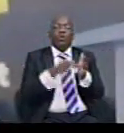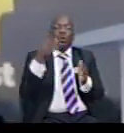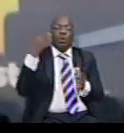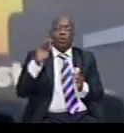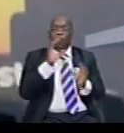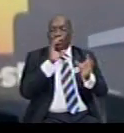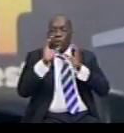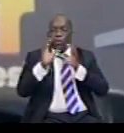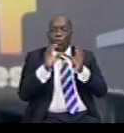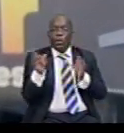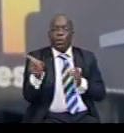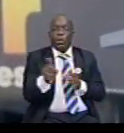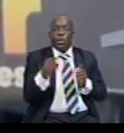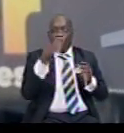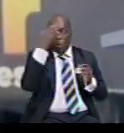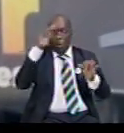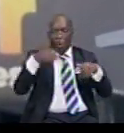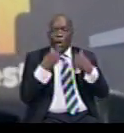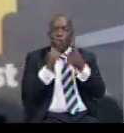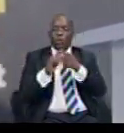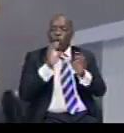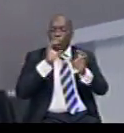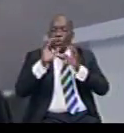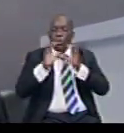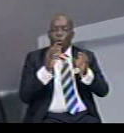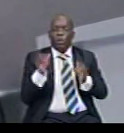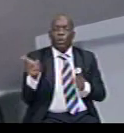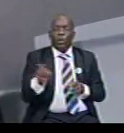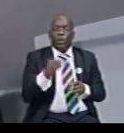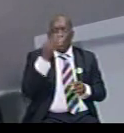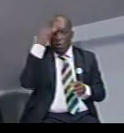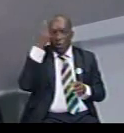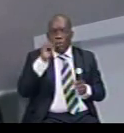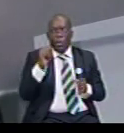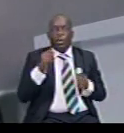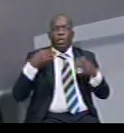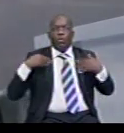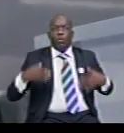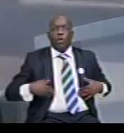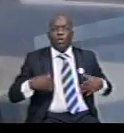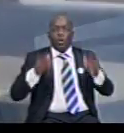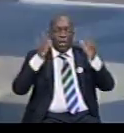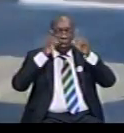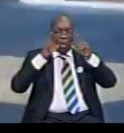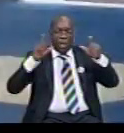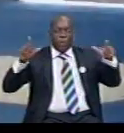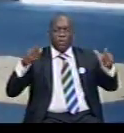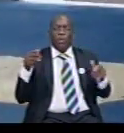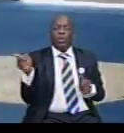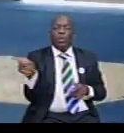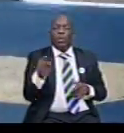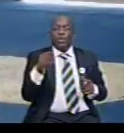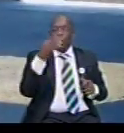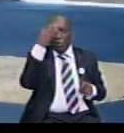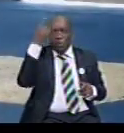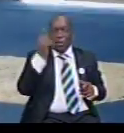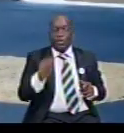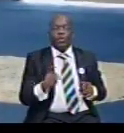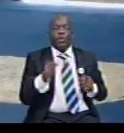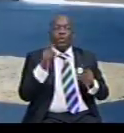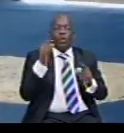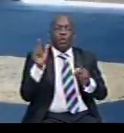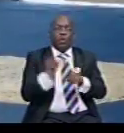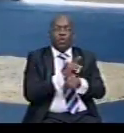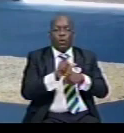to communicate. They know the body language. They know the vocabulary and they know the minds of the